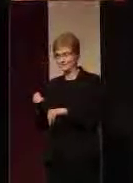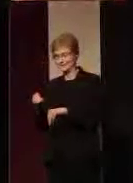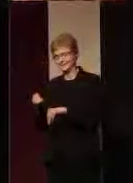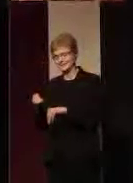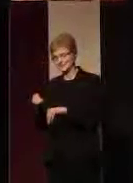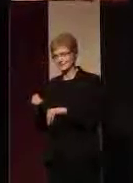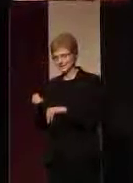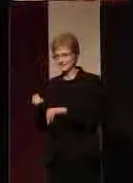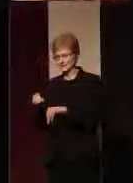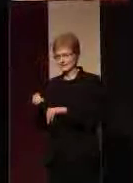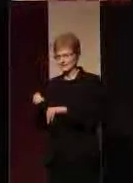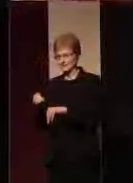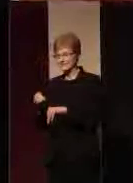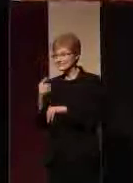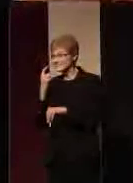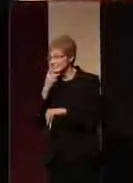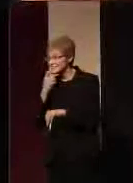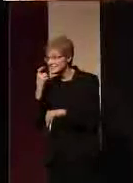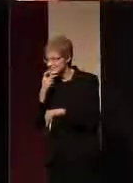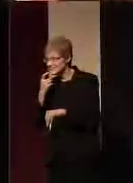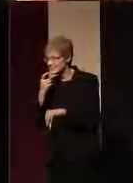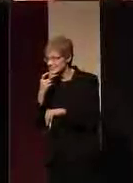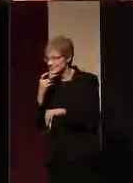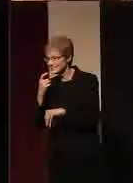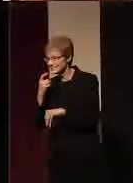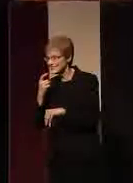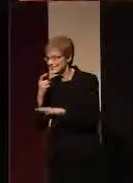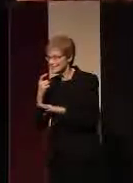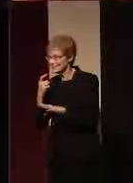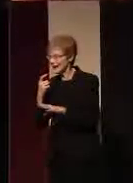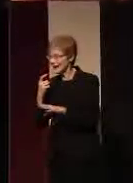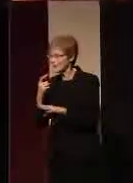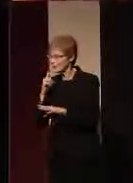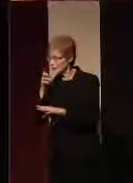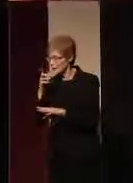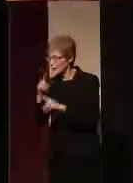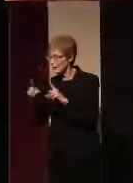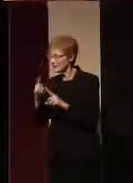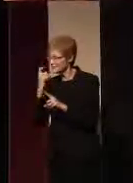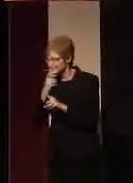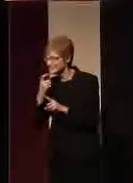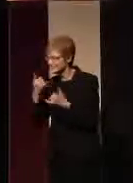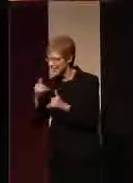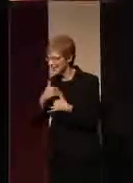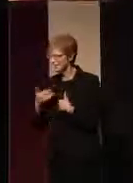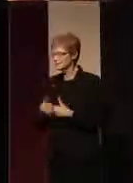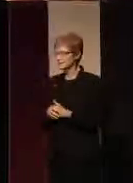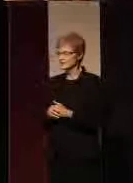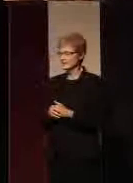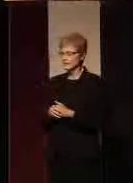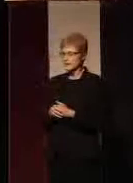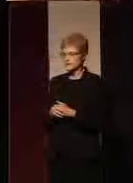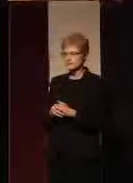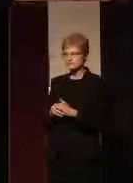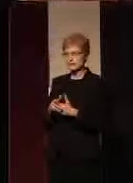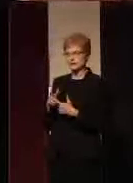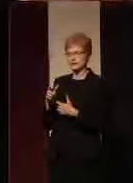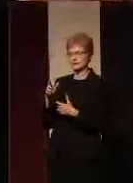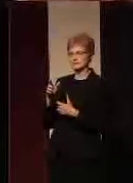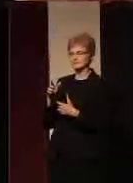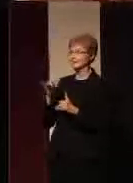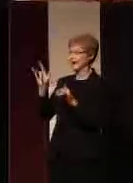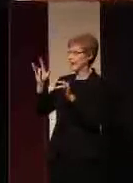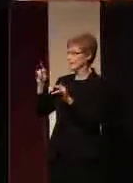I still have all my teeth, so it doesn't look like I'm from Lincoln County, does it? But I moved the day of the shooting. I love you,